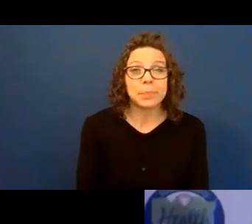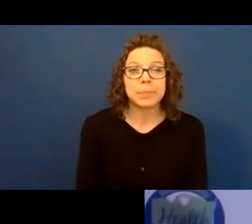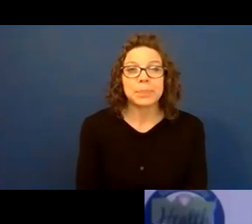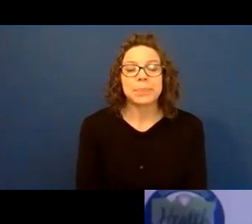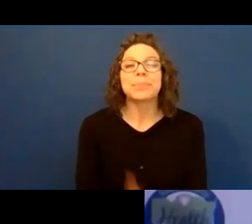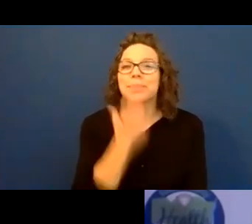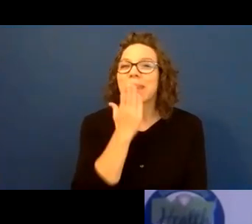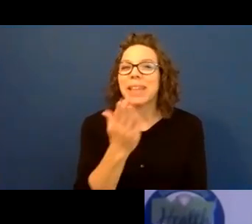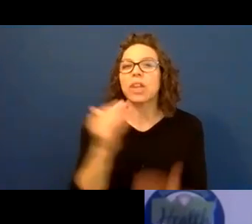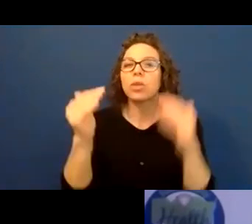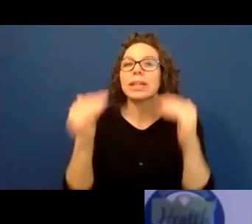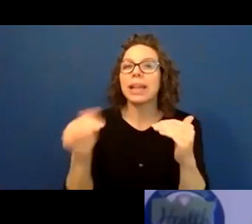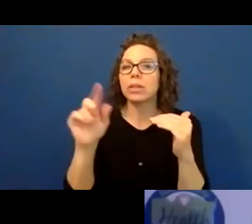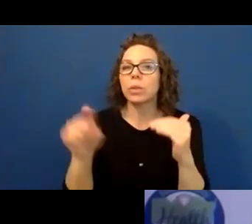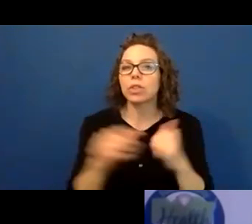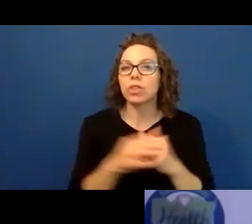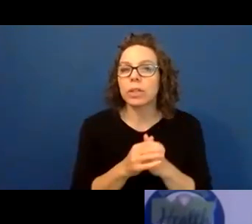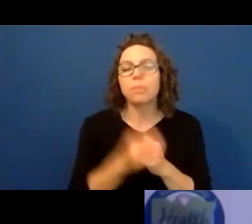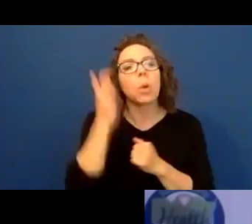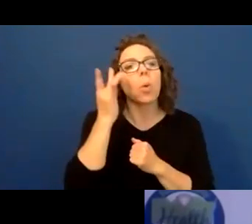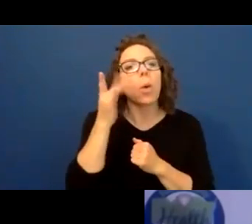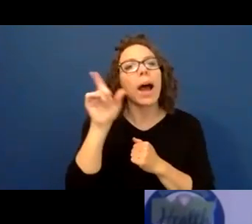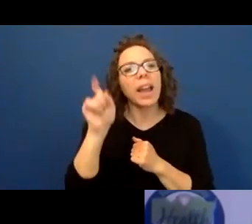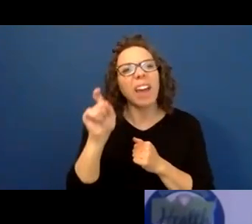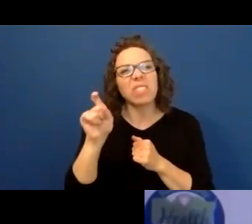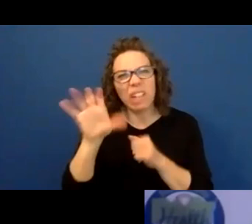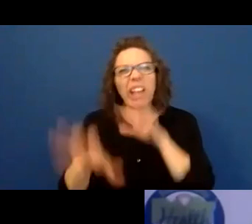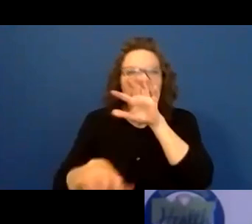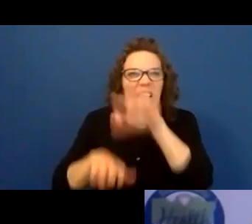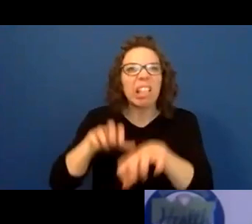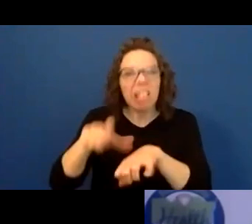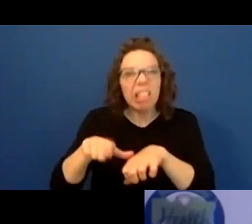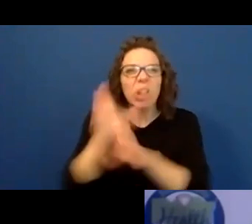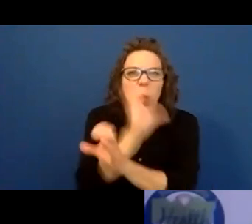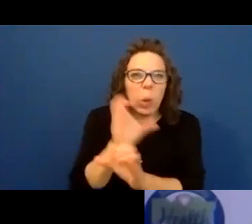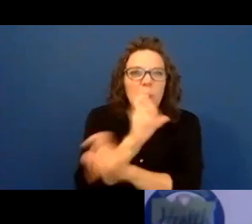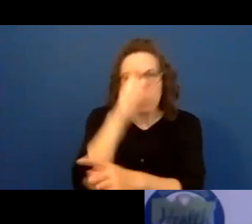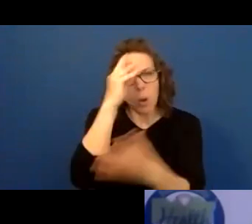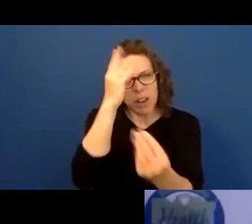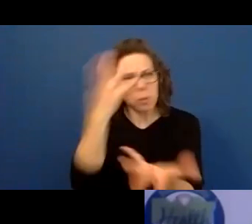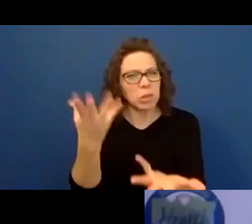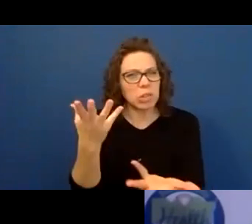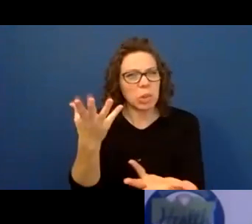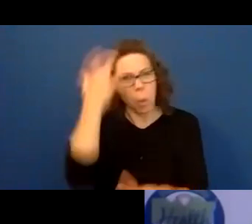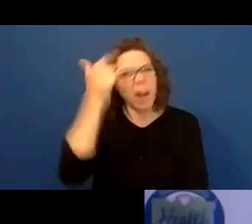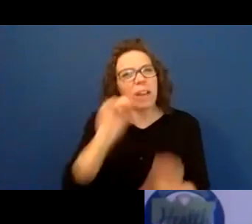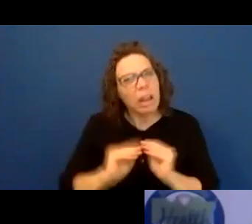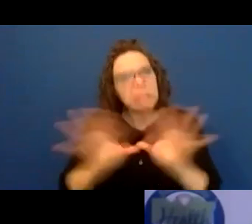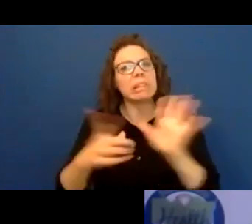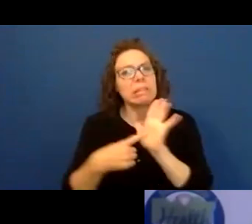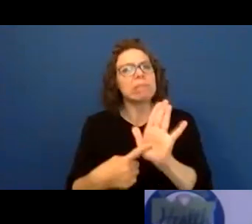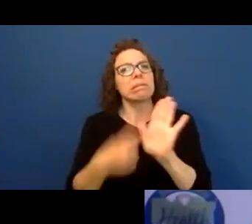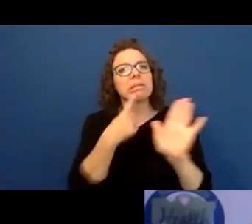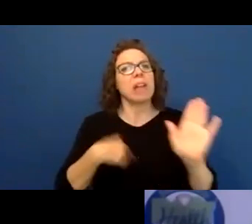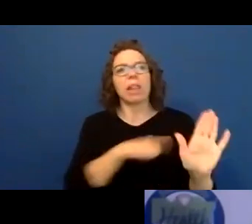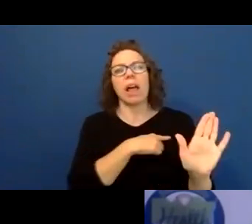Thank you. For the next question, why do we have to dig for the information? There are daily briefings. Isn't that what daily briefings are for? This does not make it easier for